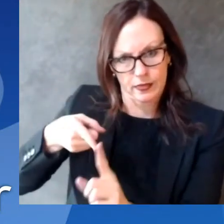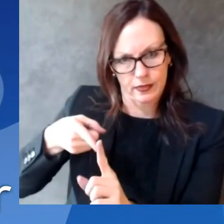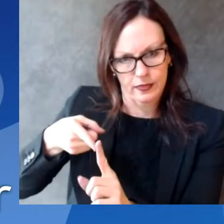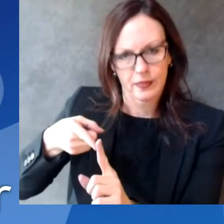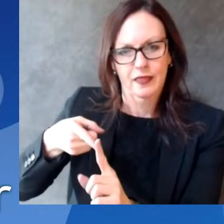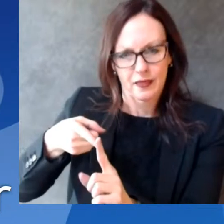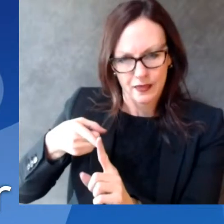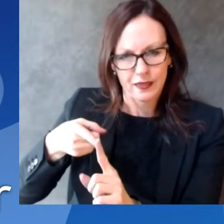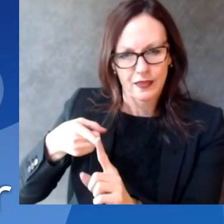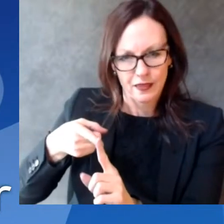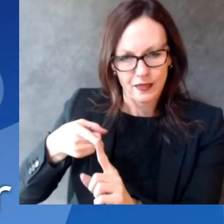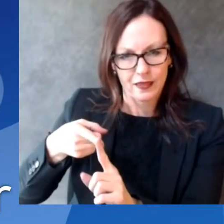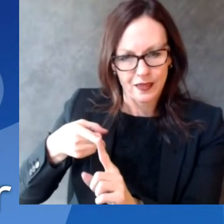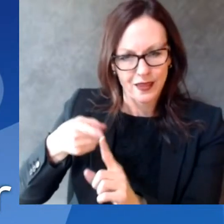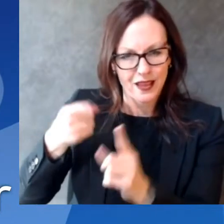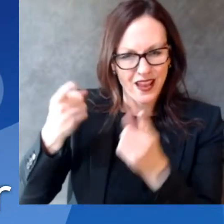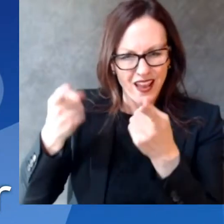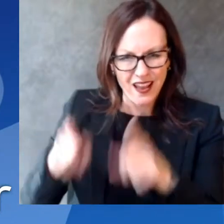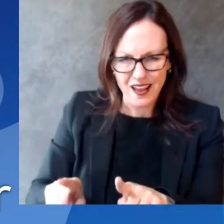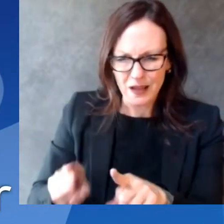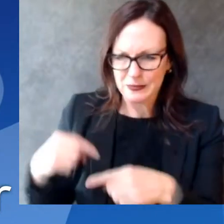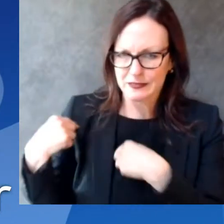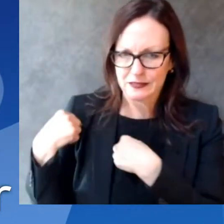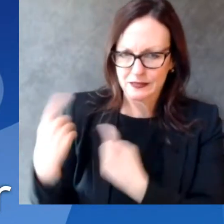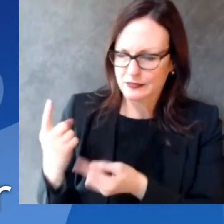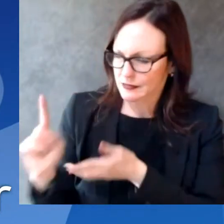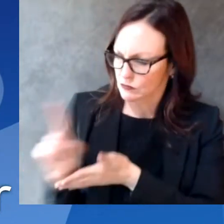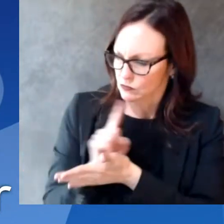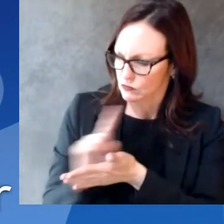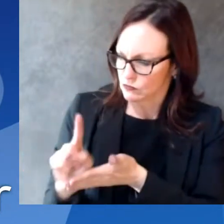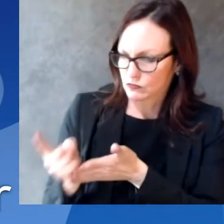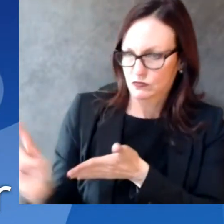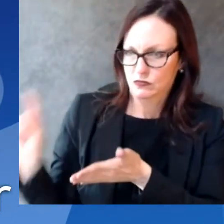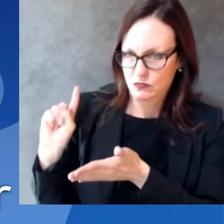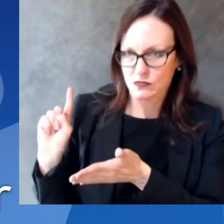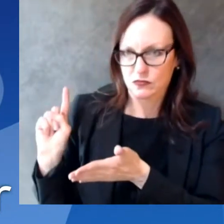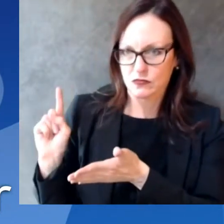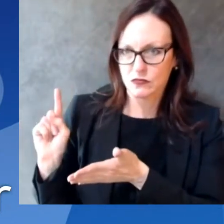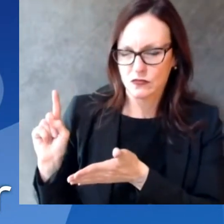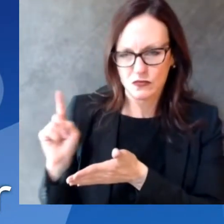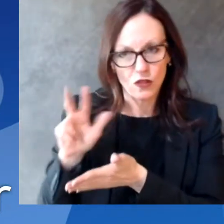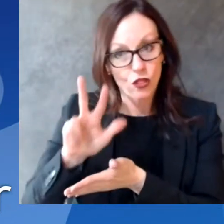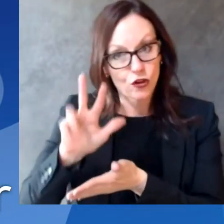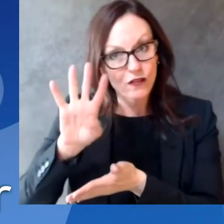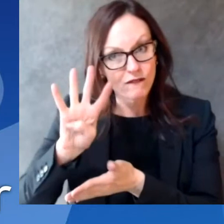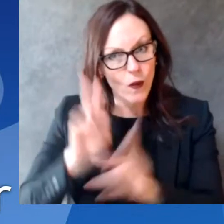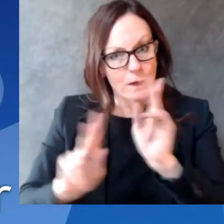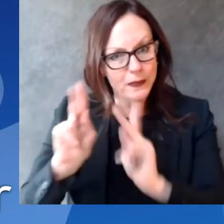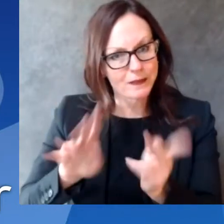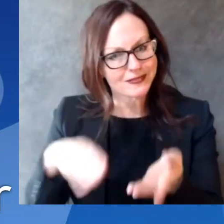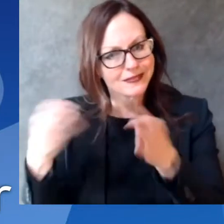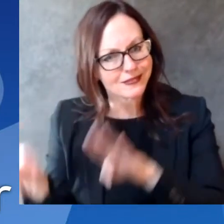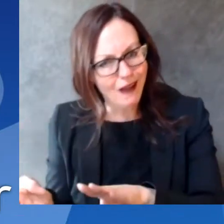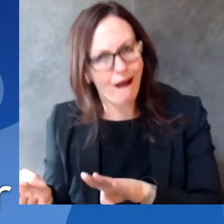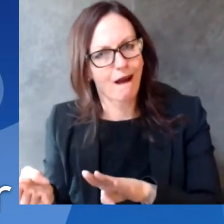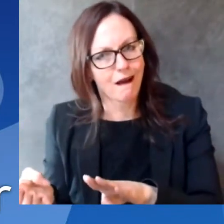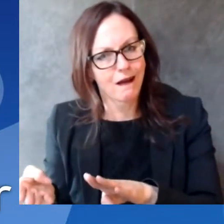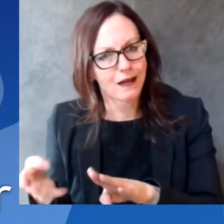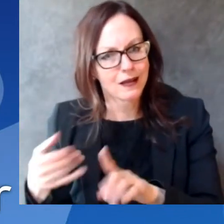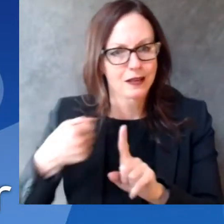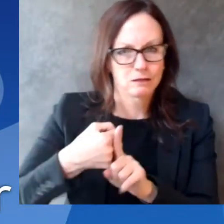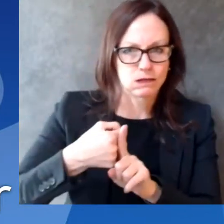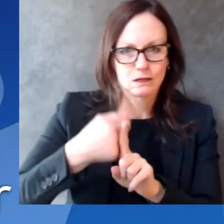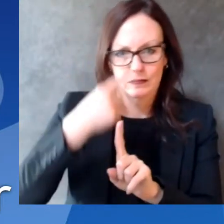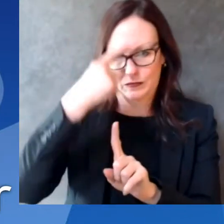the vast majority of older people have been vaccinated and they're at most risk for deaths, why do you think that is?